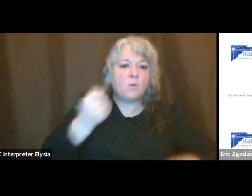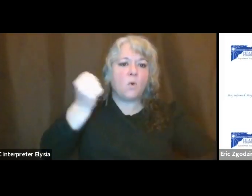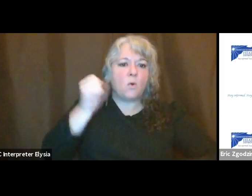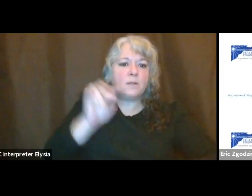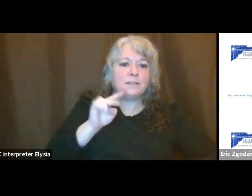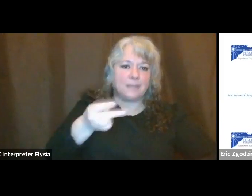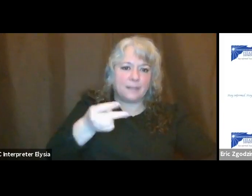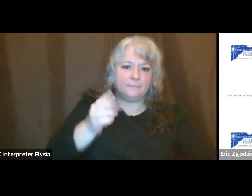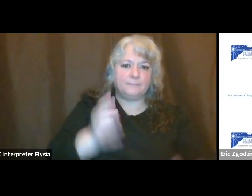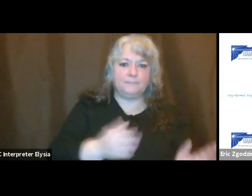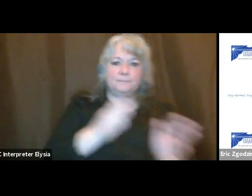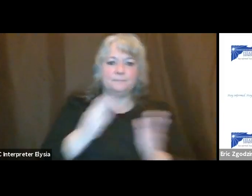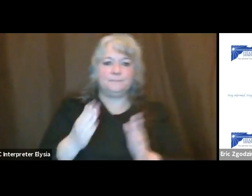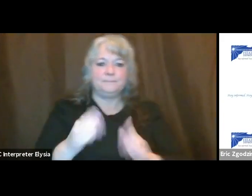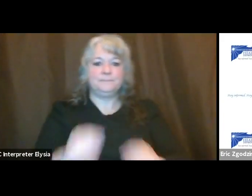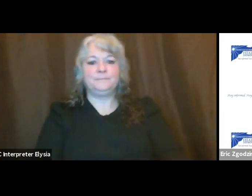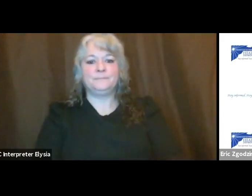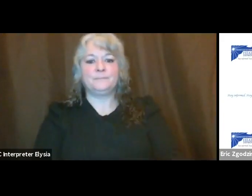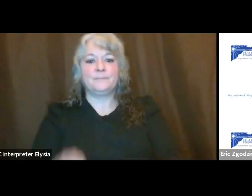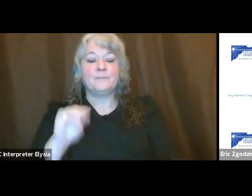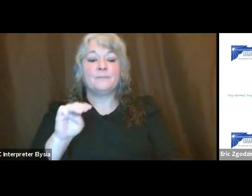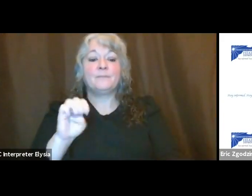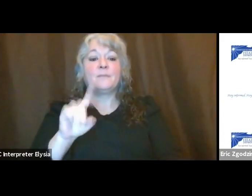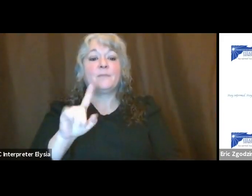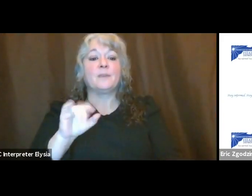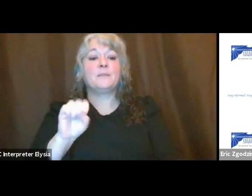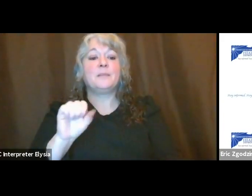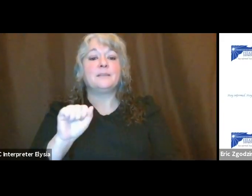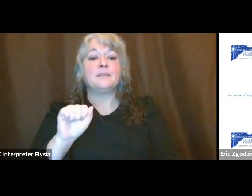Melissa Veitch with Channel 13, please go ahead and ask your question.